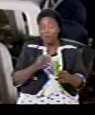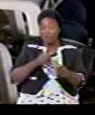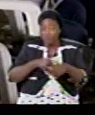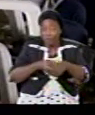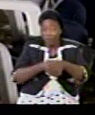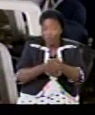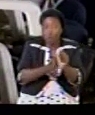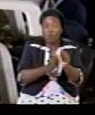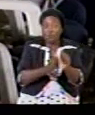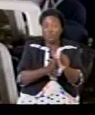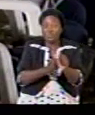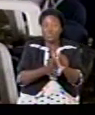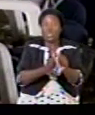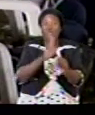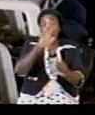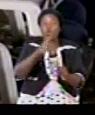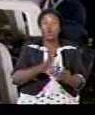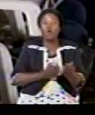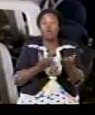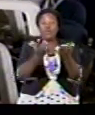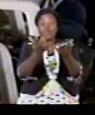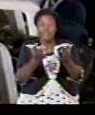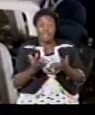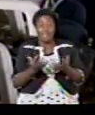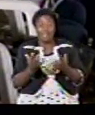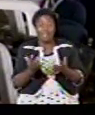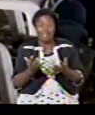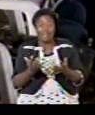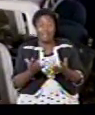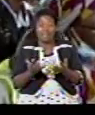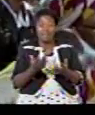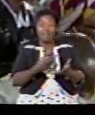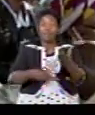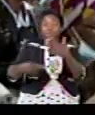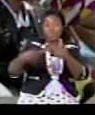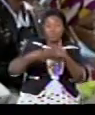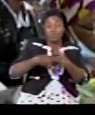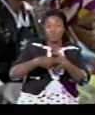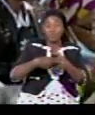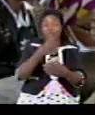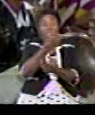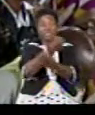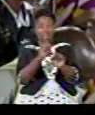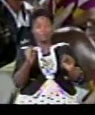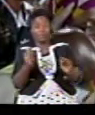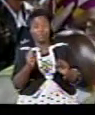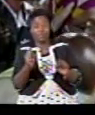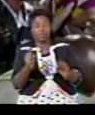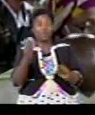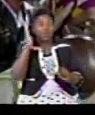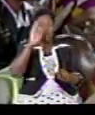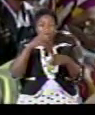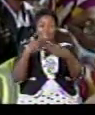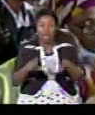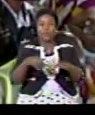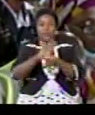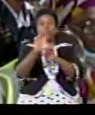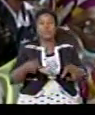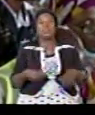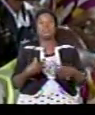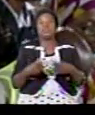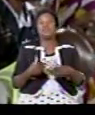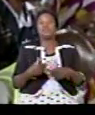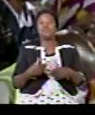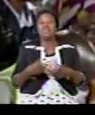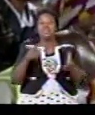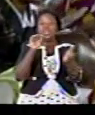follows your desire, restoration, salvation will happen in your life.